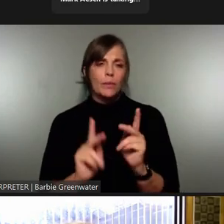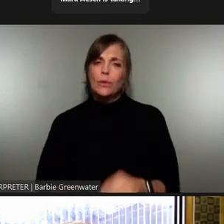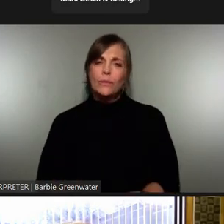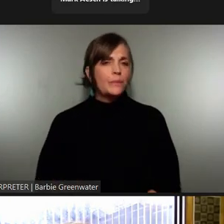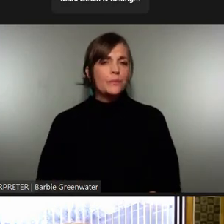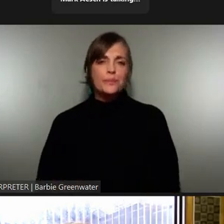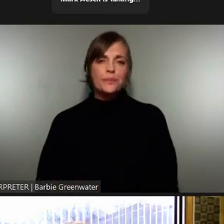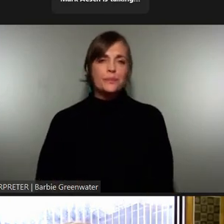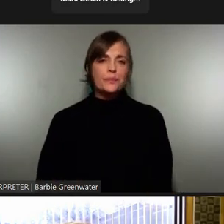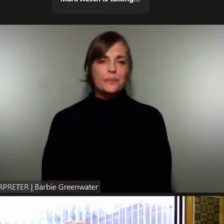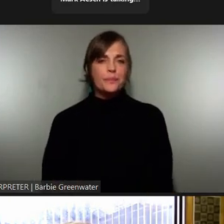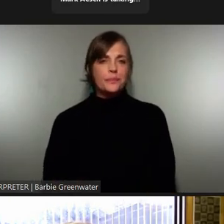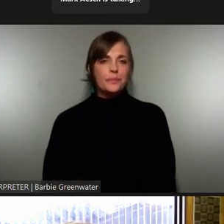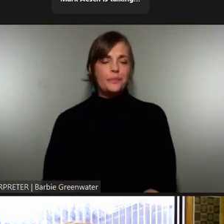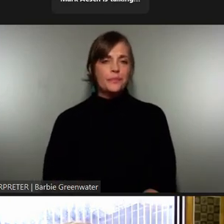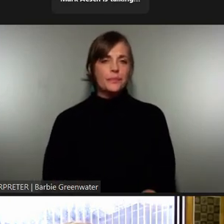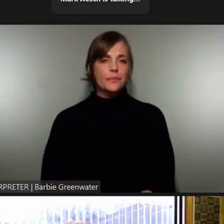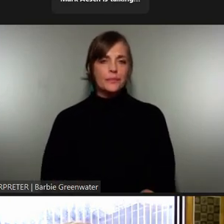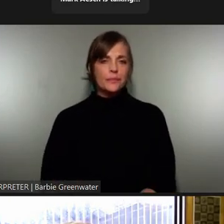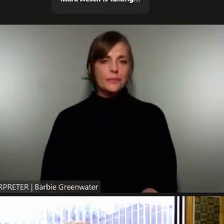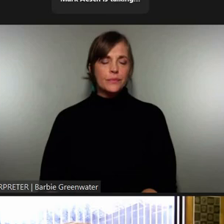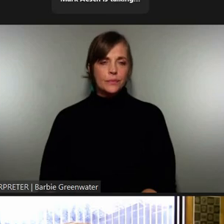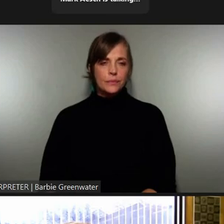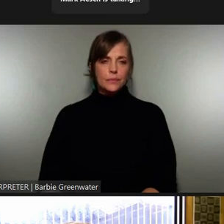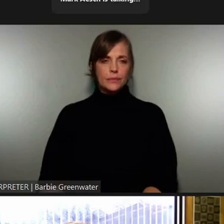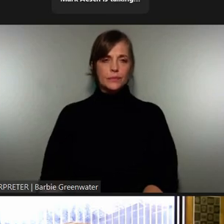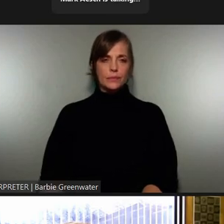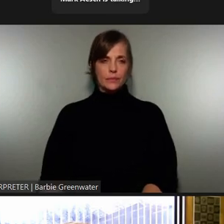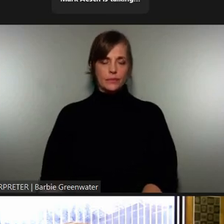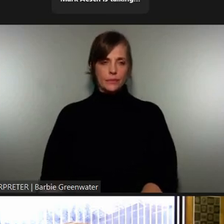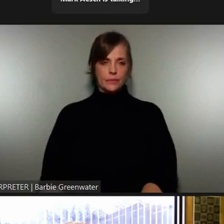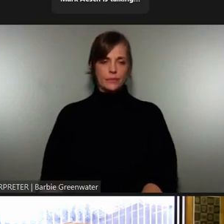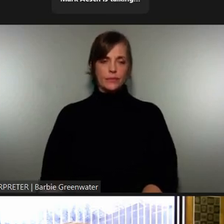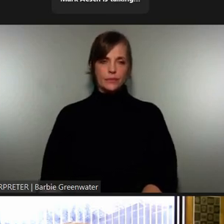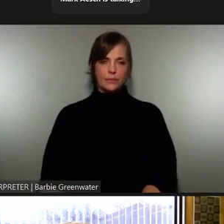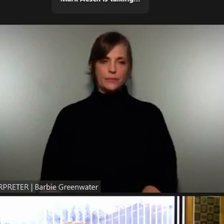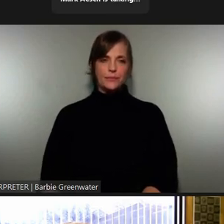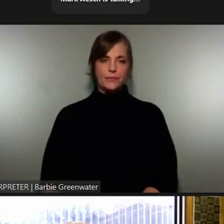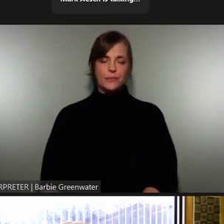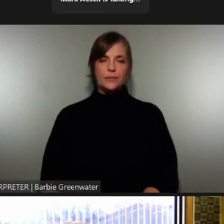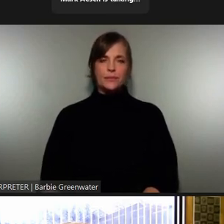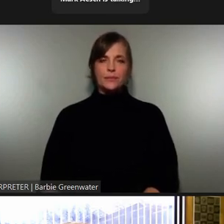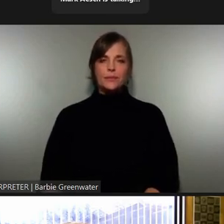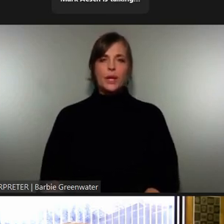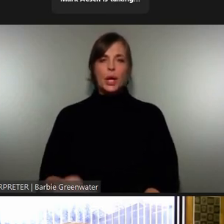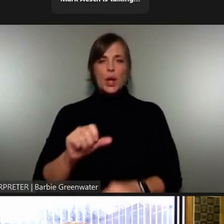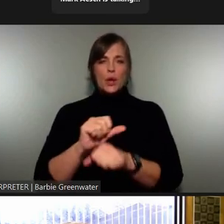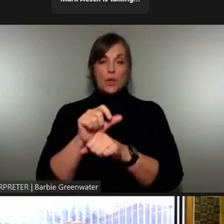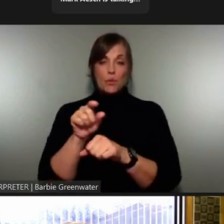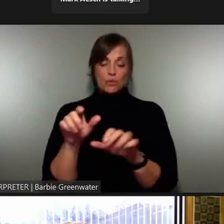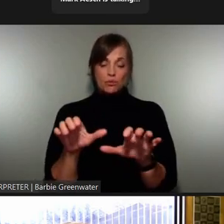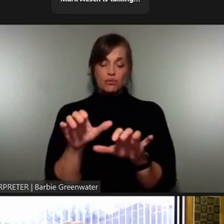work that, you have been able to bring is such a welcome thought. And I think